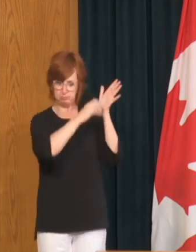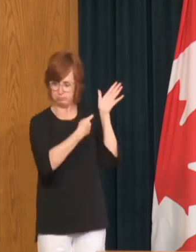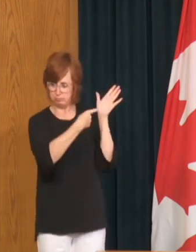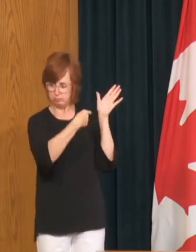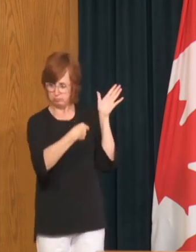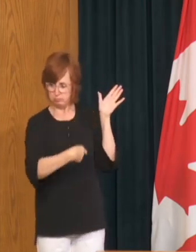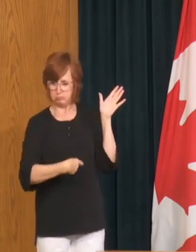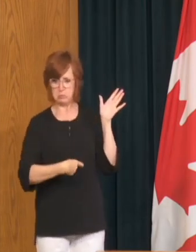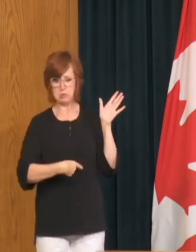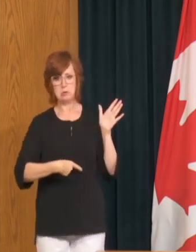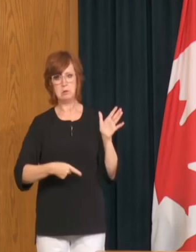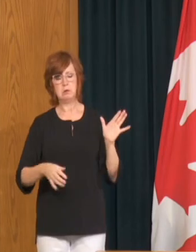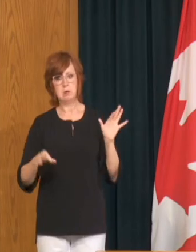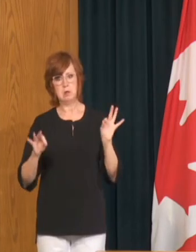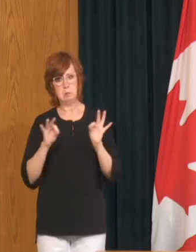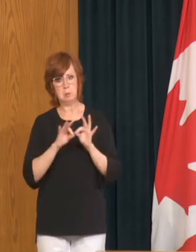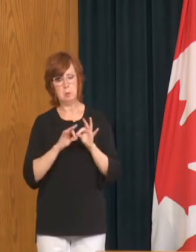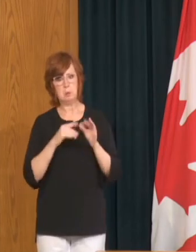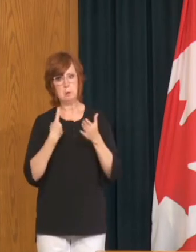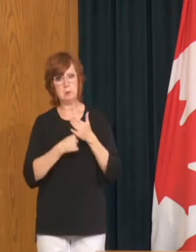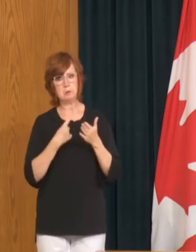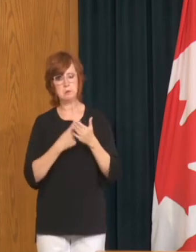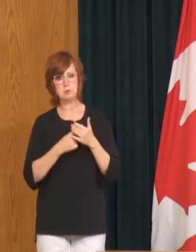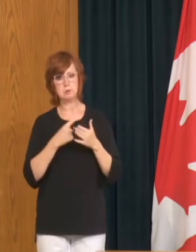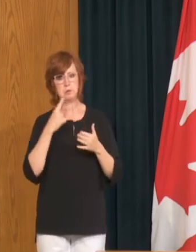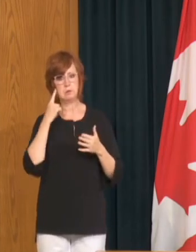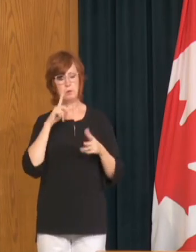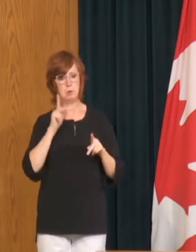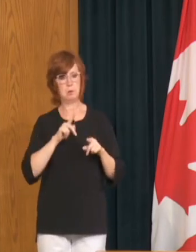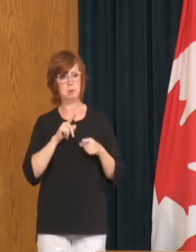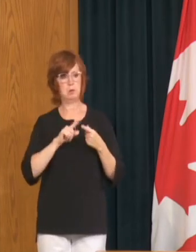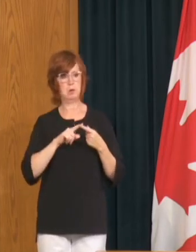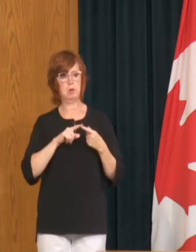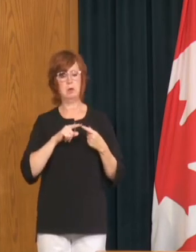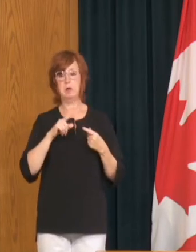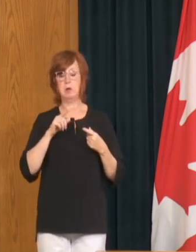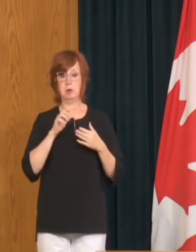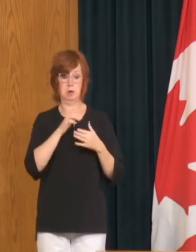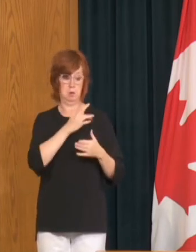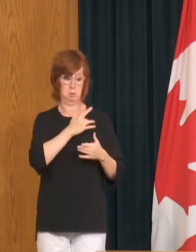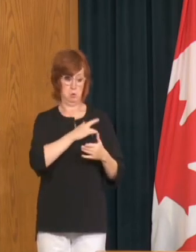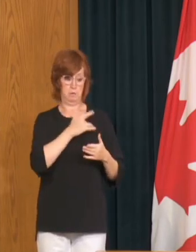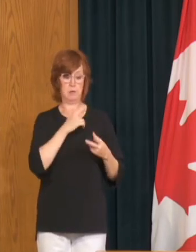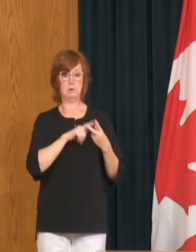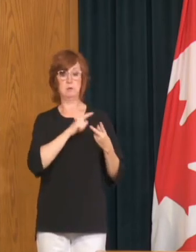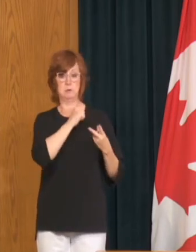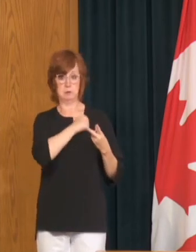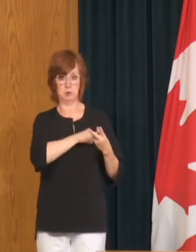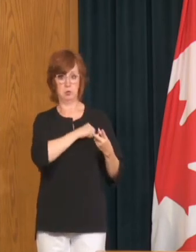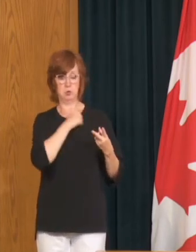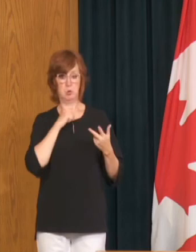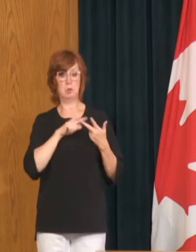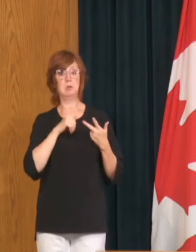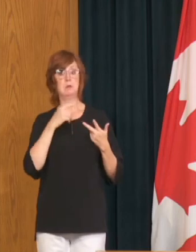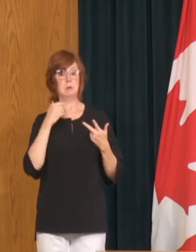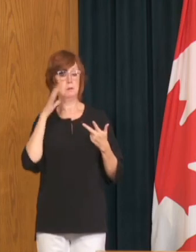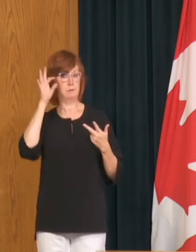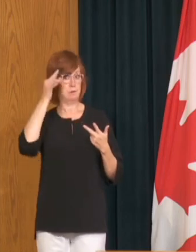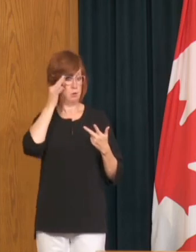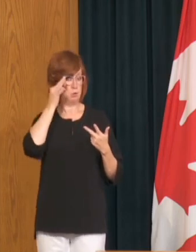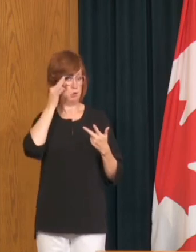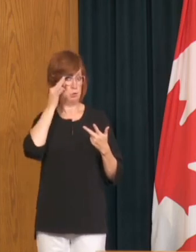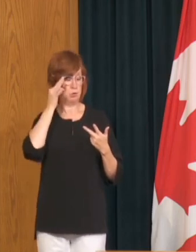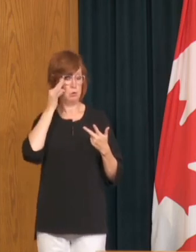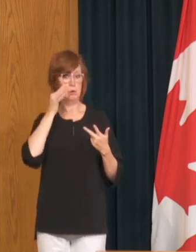as leaders across Canada, provincial, territorial leaders, as well as the nation on what are the long-term